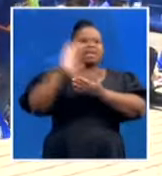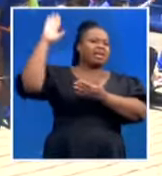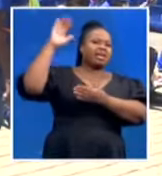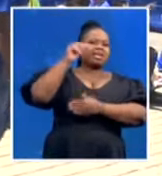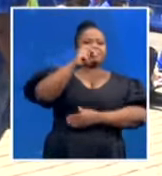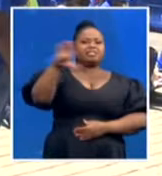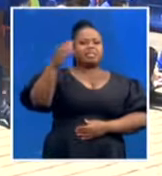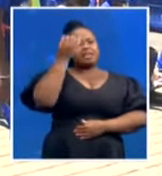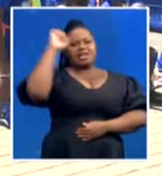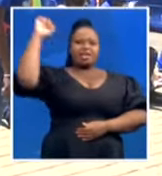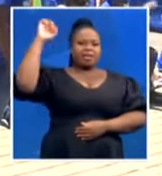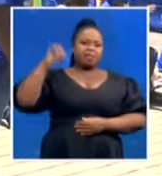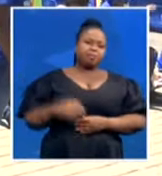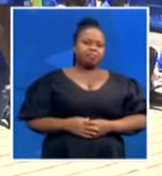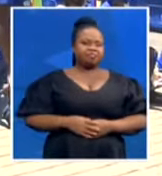ANC,